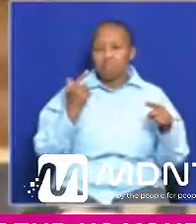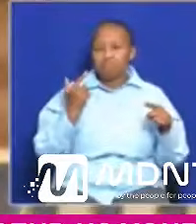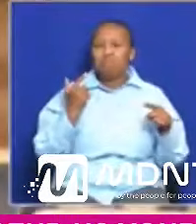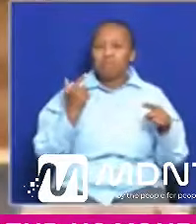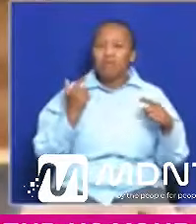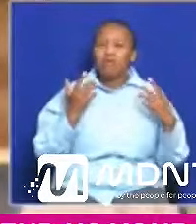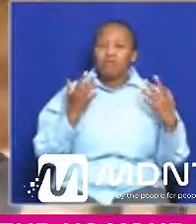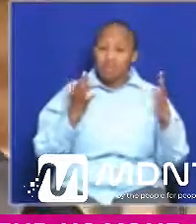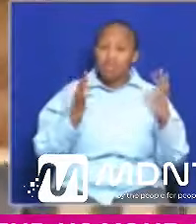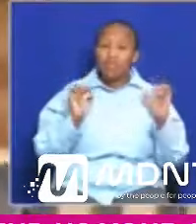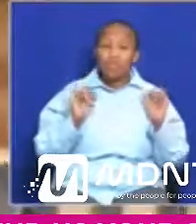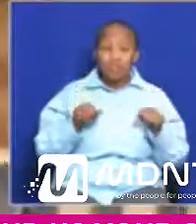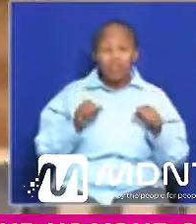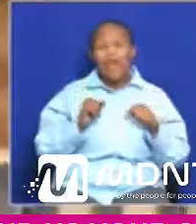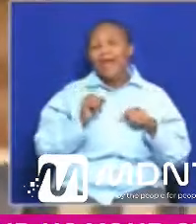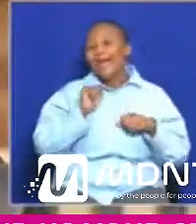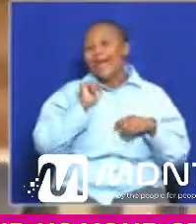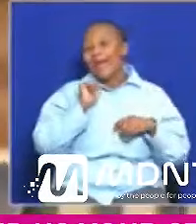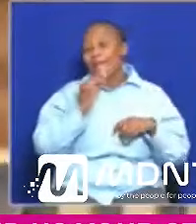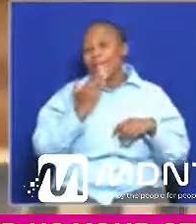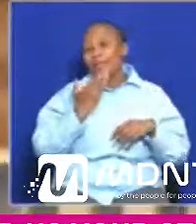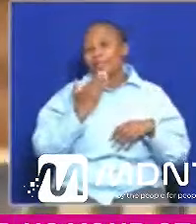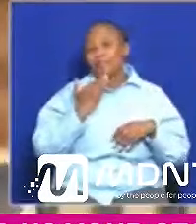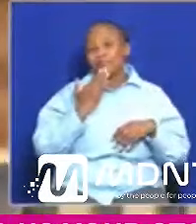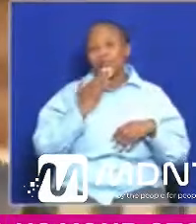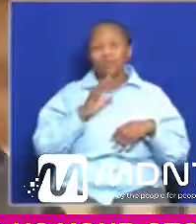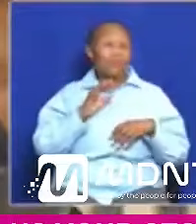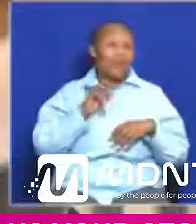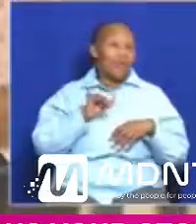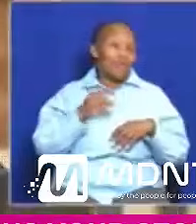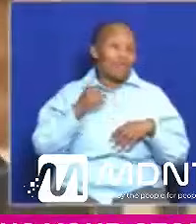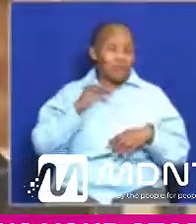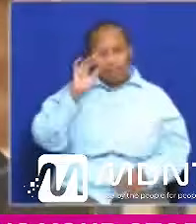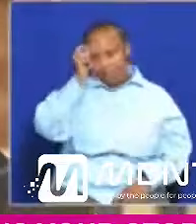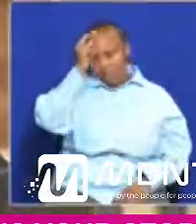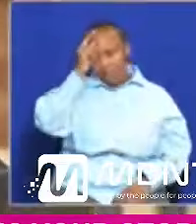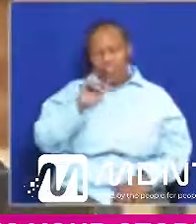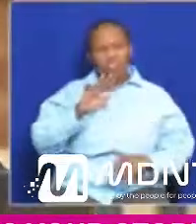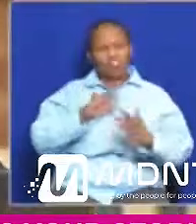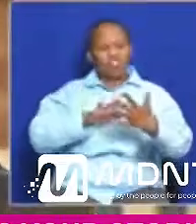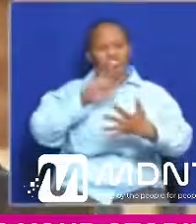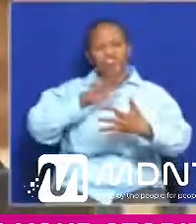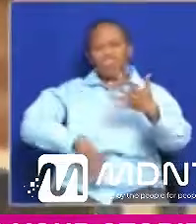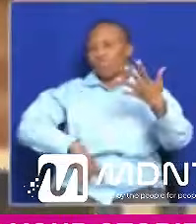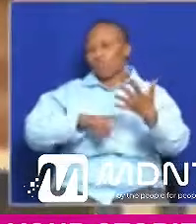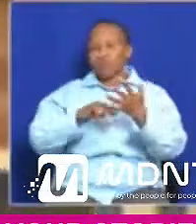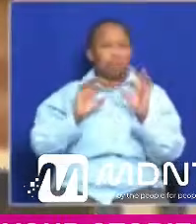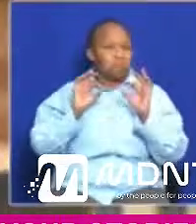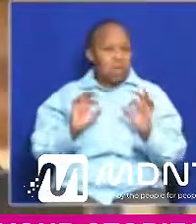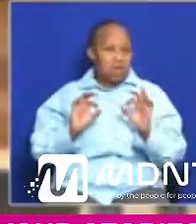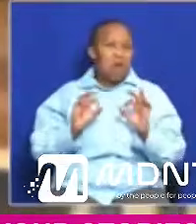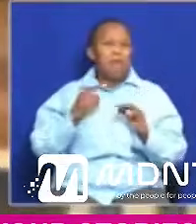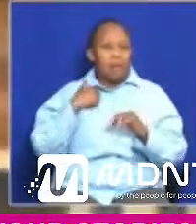can, if I do understand this judgment correctly, I would bow to your superior interpretation of